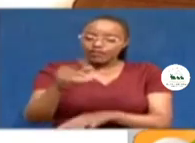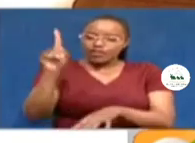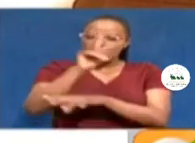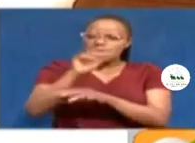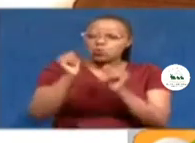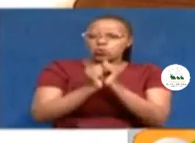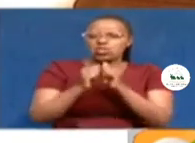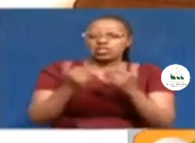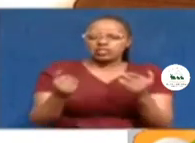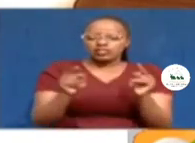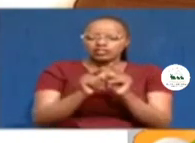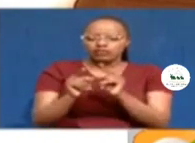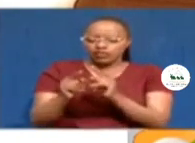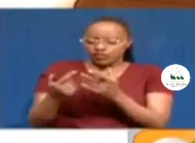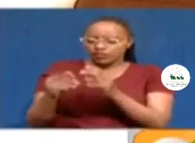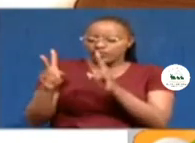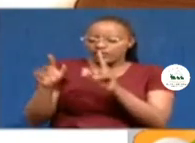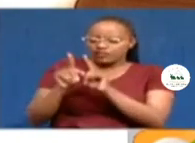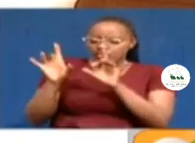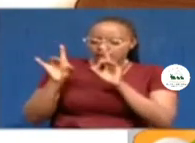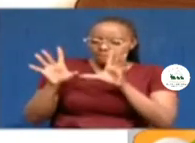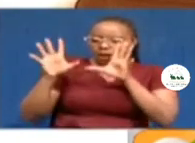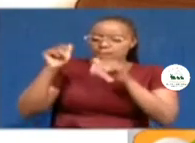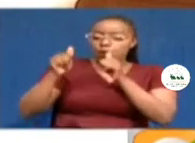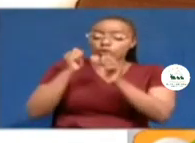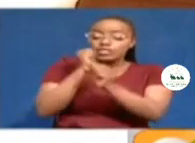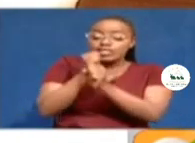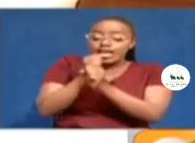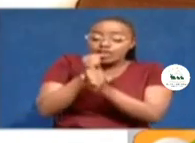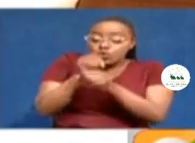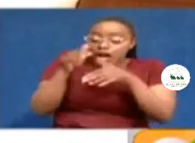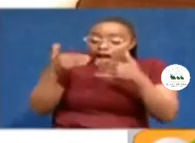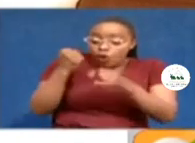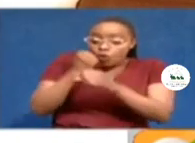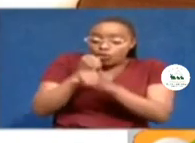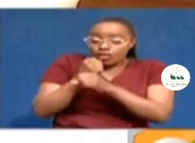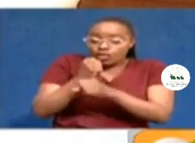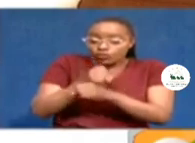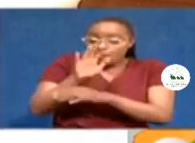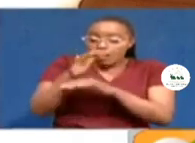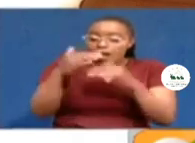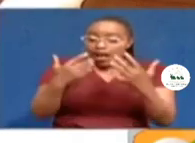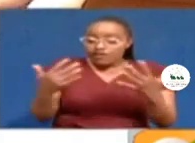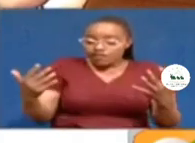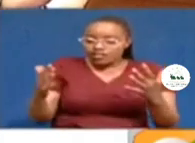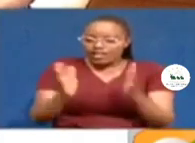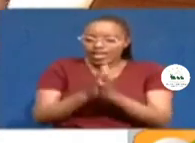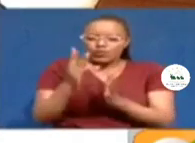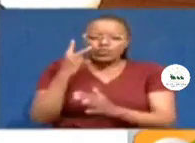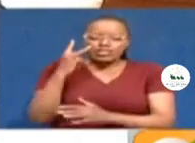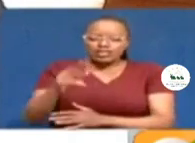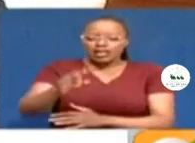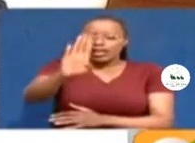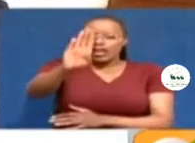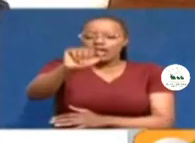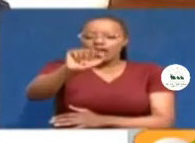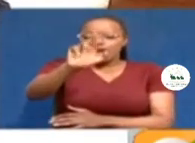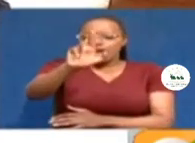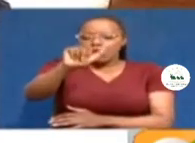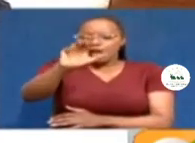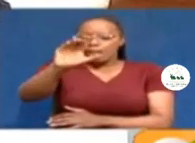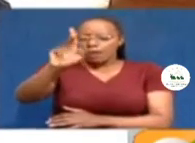the abject abandon with which they conduct their affairs. We see this, and Barack, you will